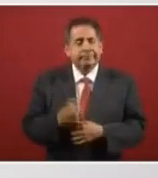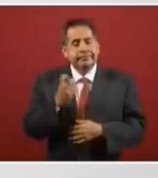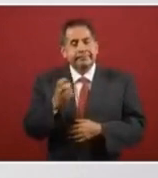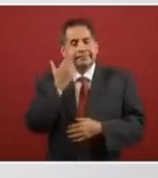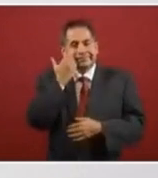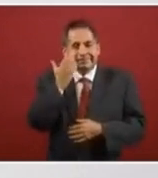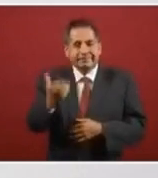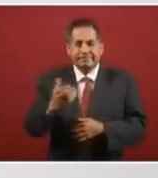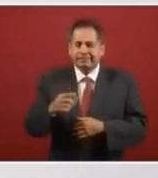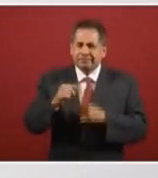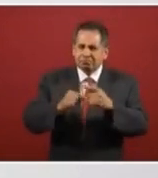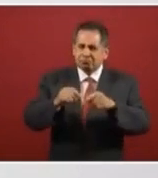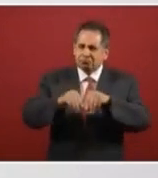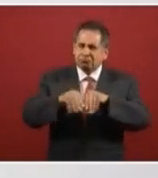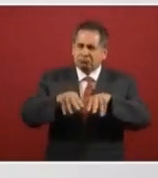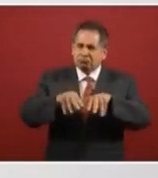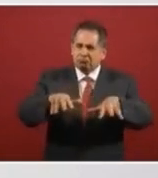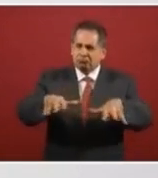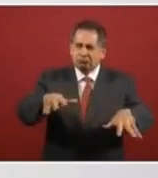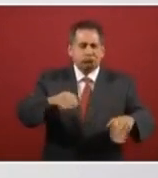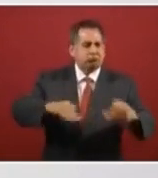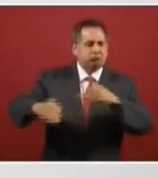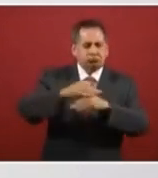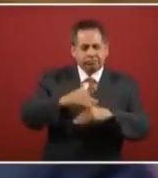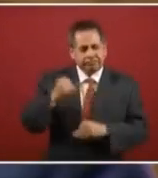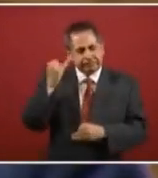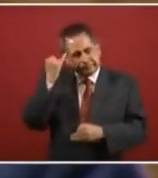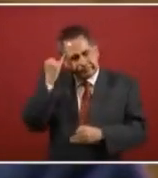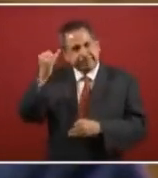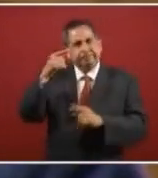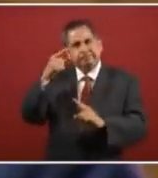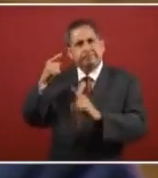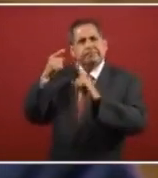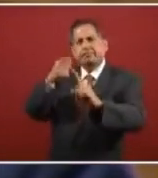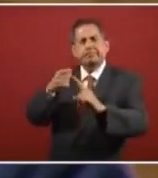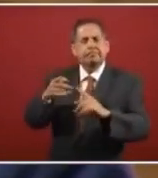in general practice